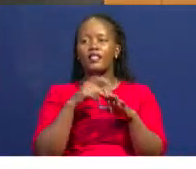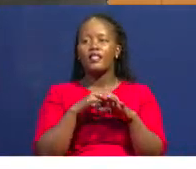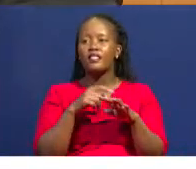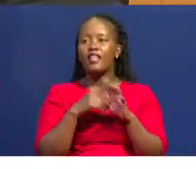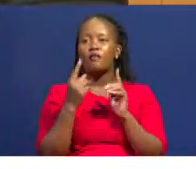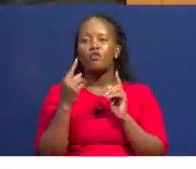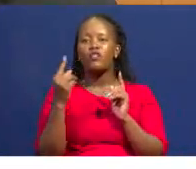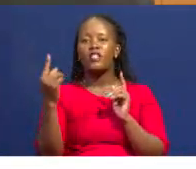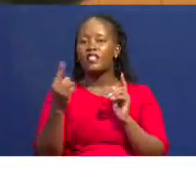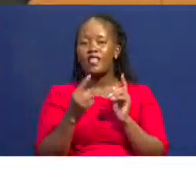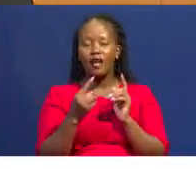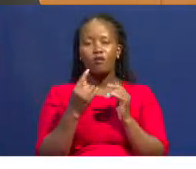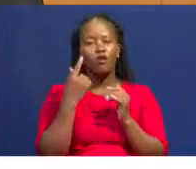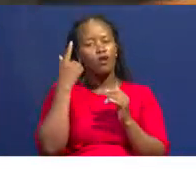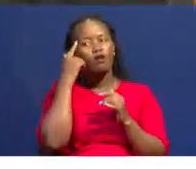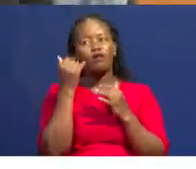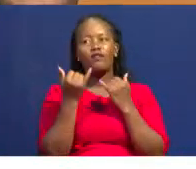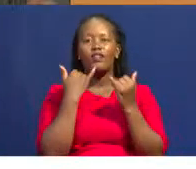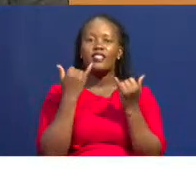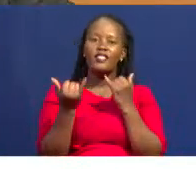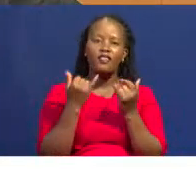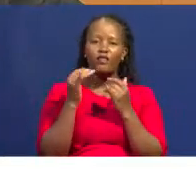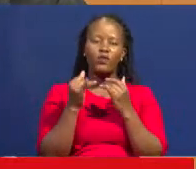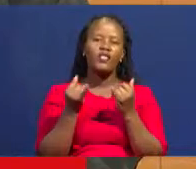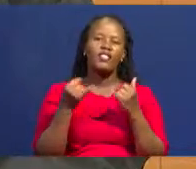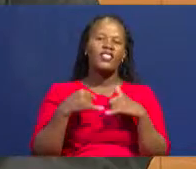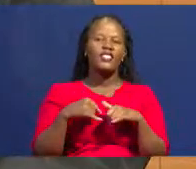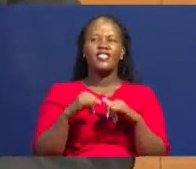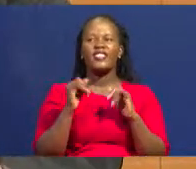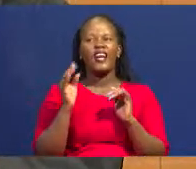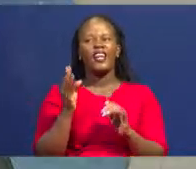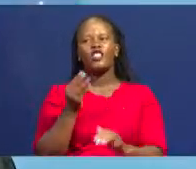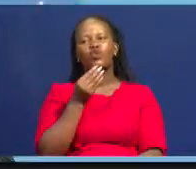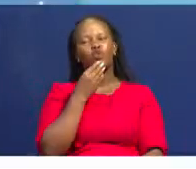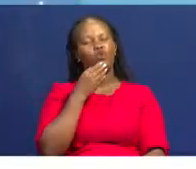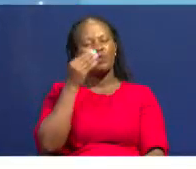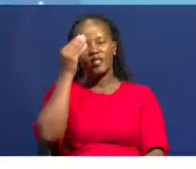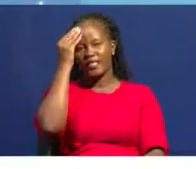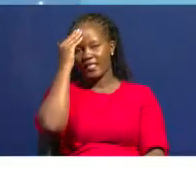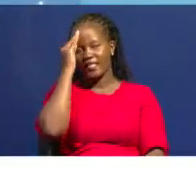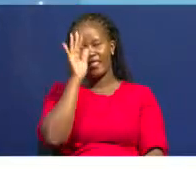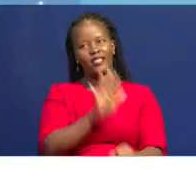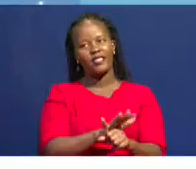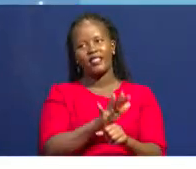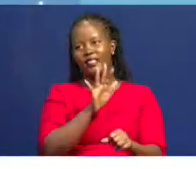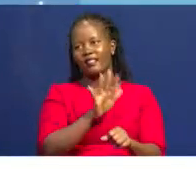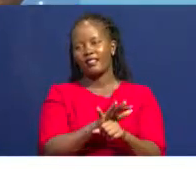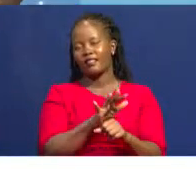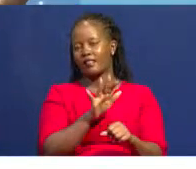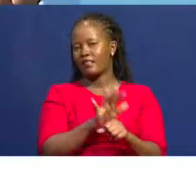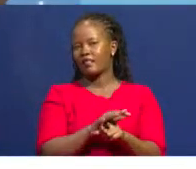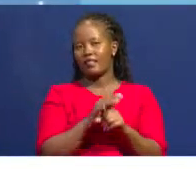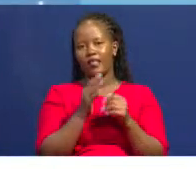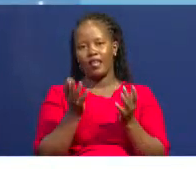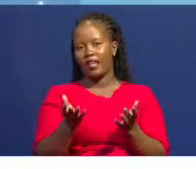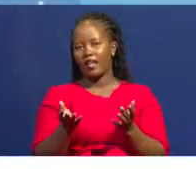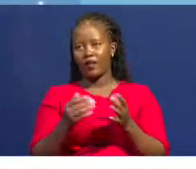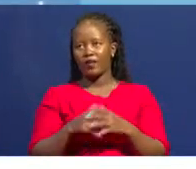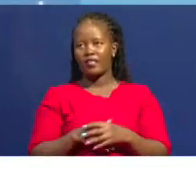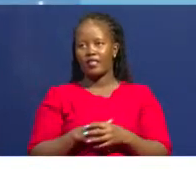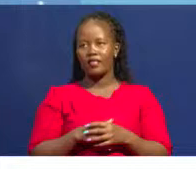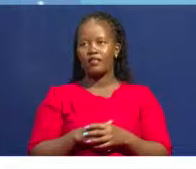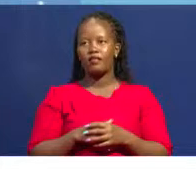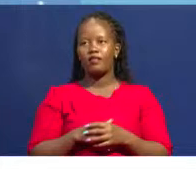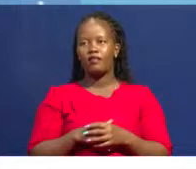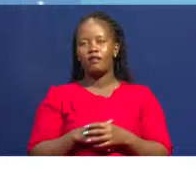start trying to sugarcoat everything. Which Maybe is he done. can tell us whether it's working. Yeah. And you please let me finish. Because you give them a lot you've of time, already